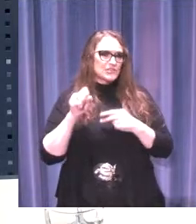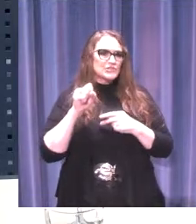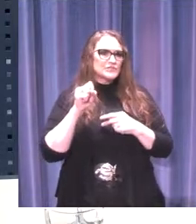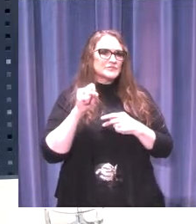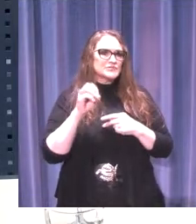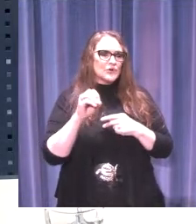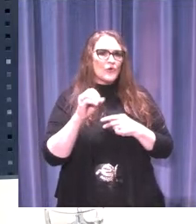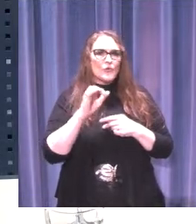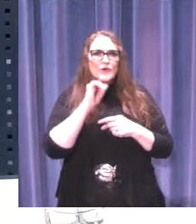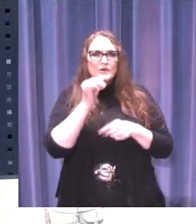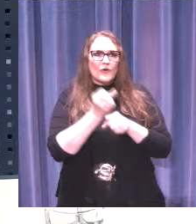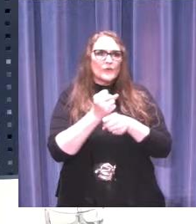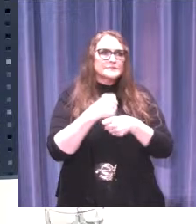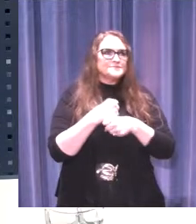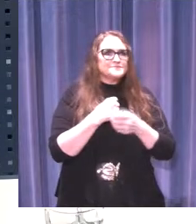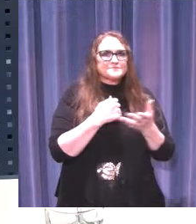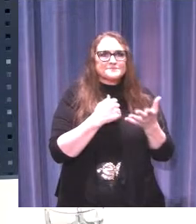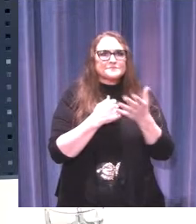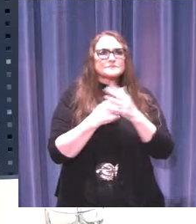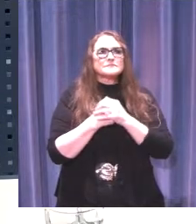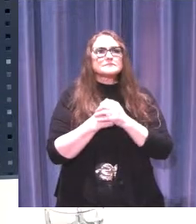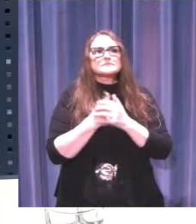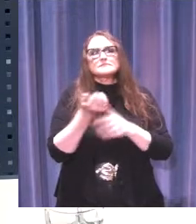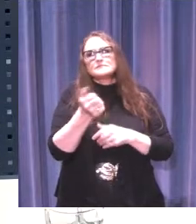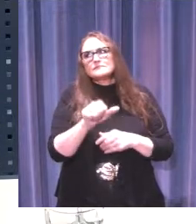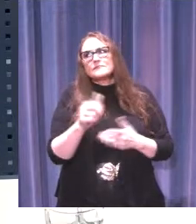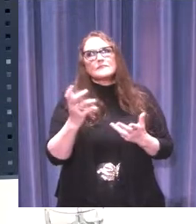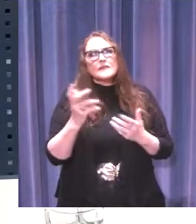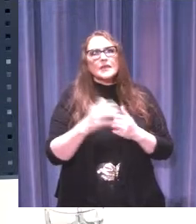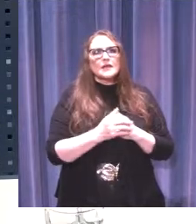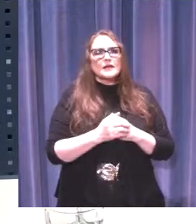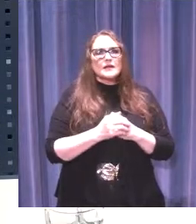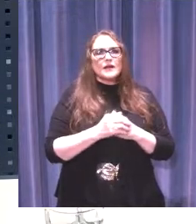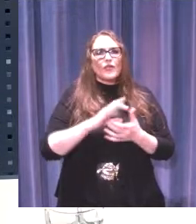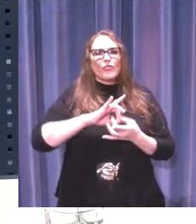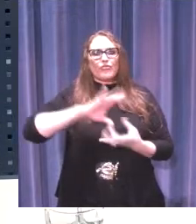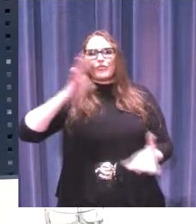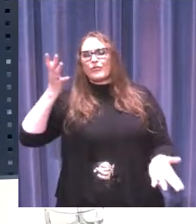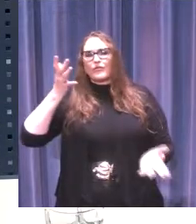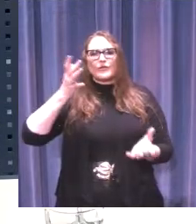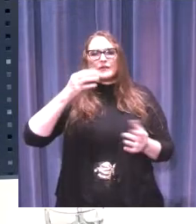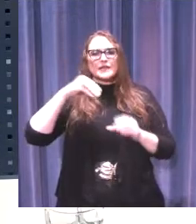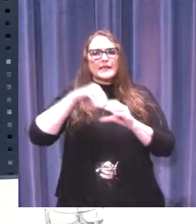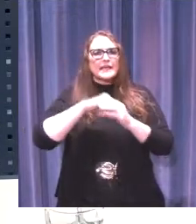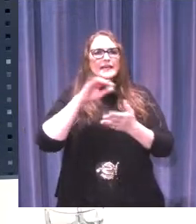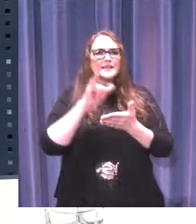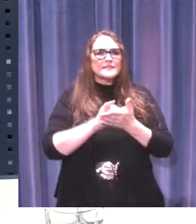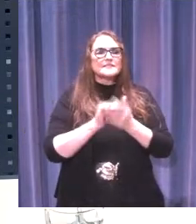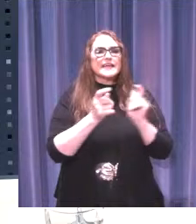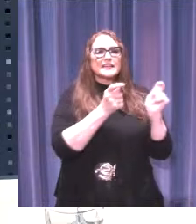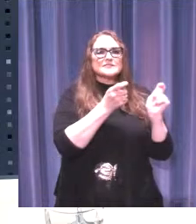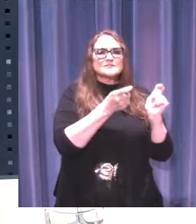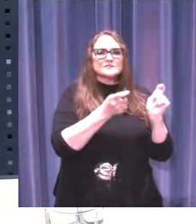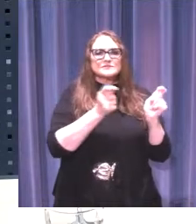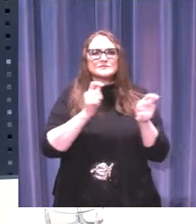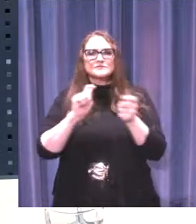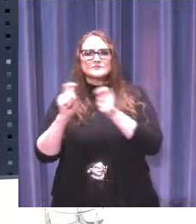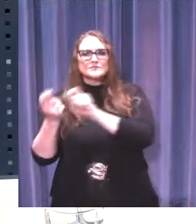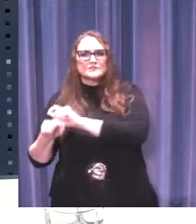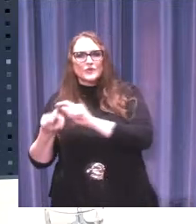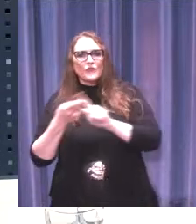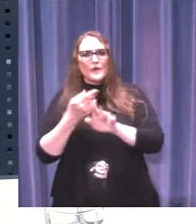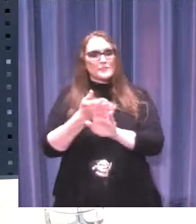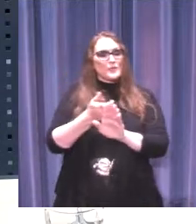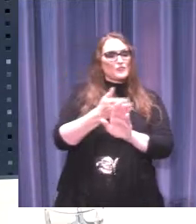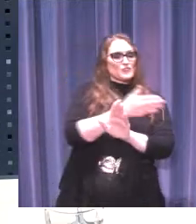to not create any disjointedness in the conversion from the prior